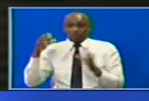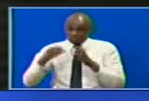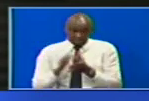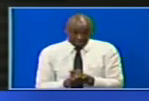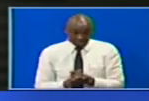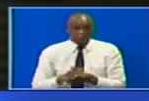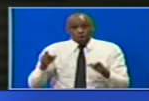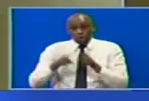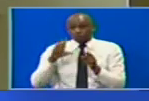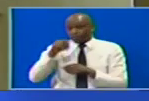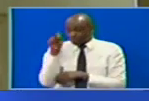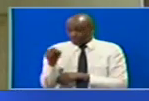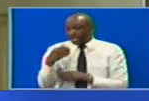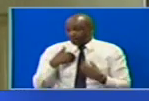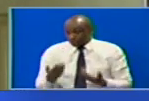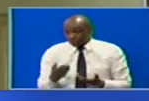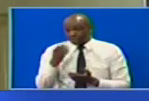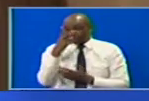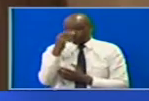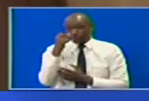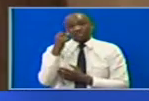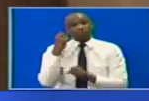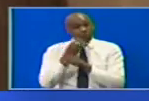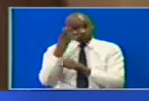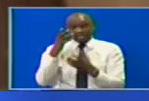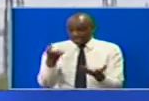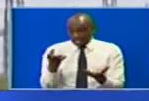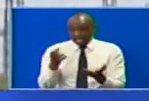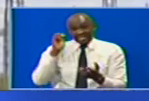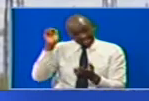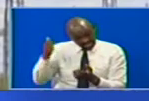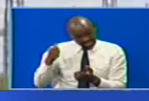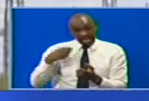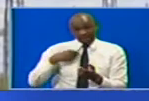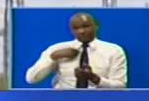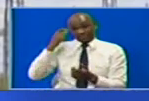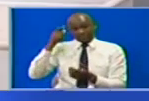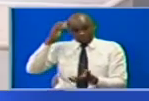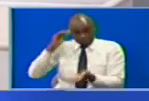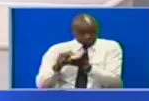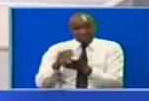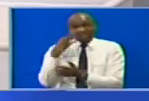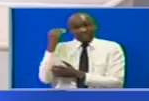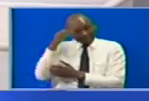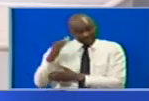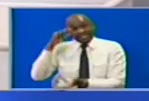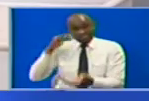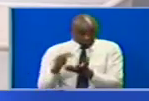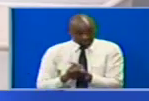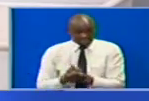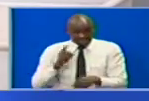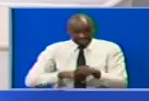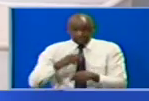Additional generation from geothermal in 2014 saw Kenya cut power bills by nearly 30% after